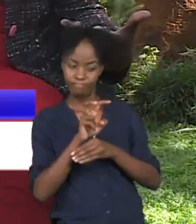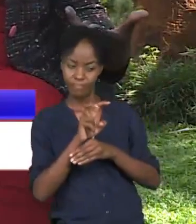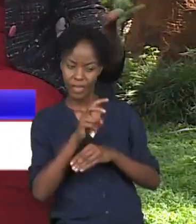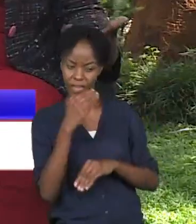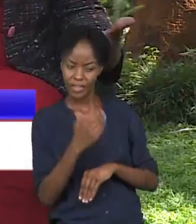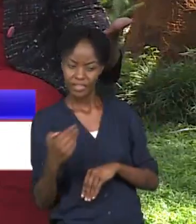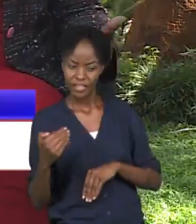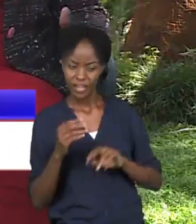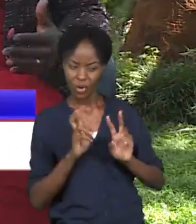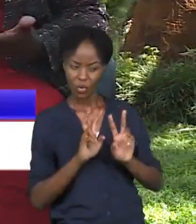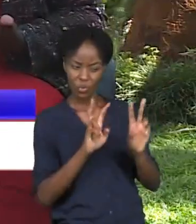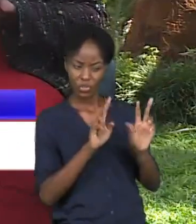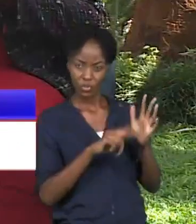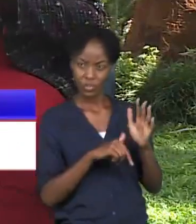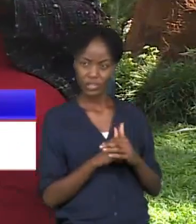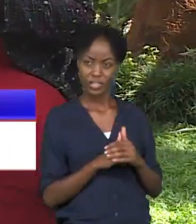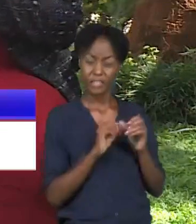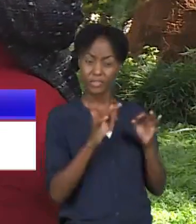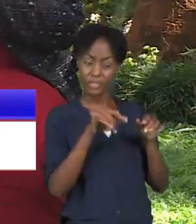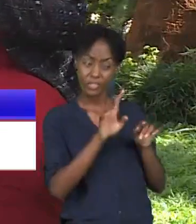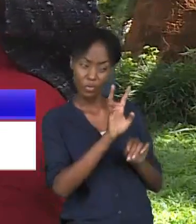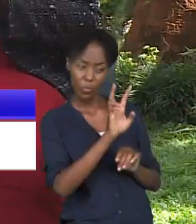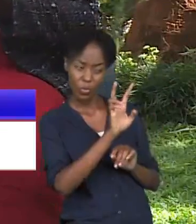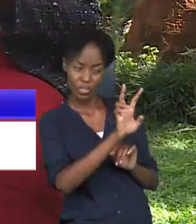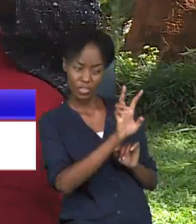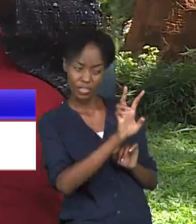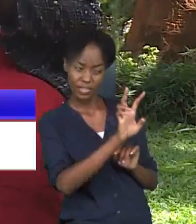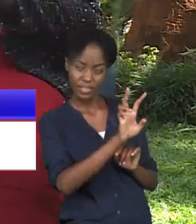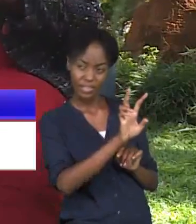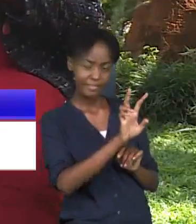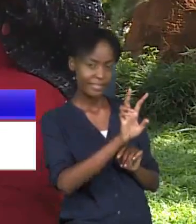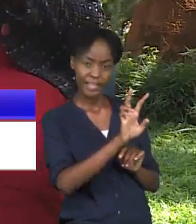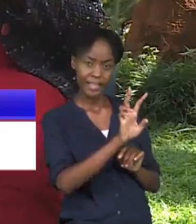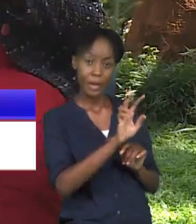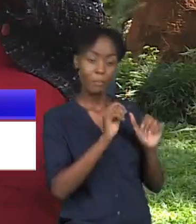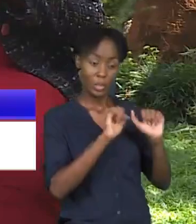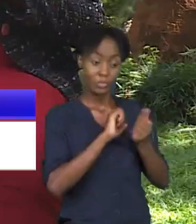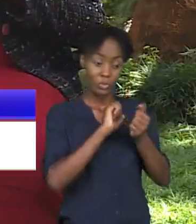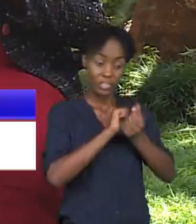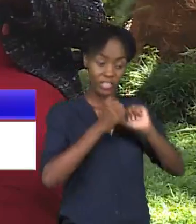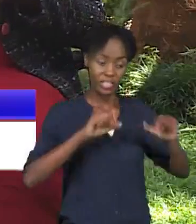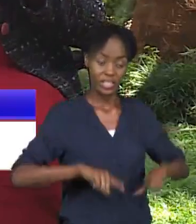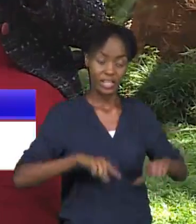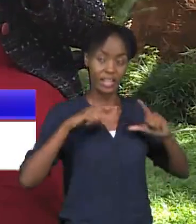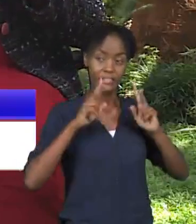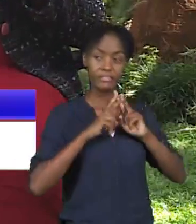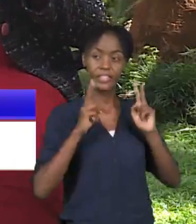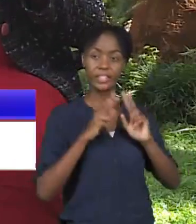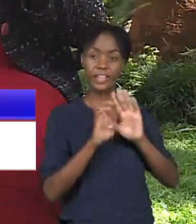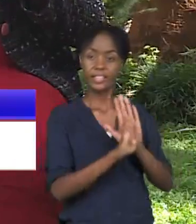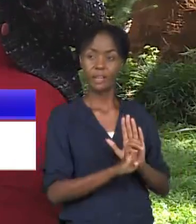What people consume has a big effect on their lifestyle. Because I think you can